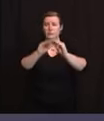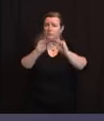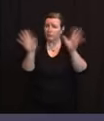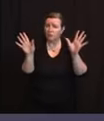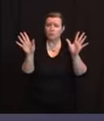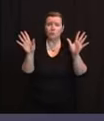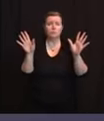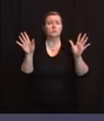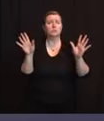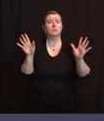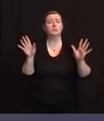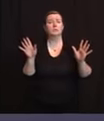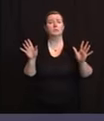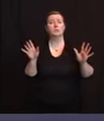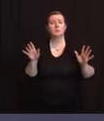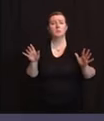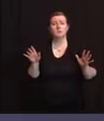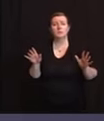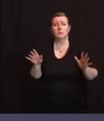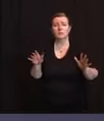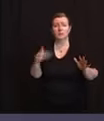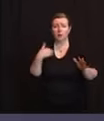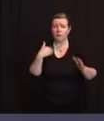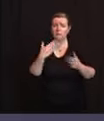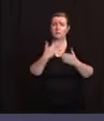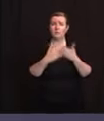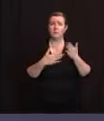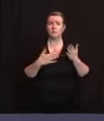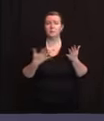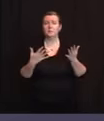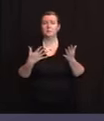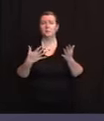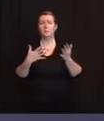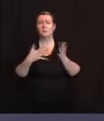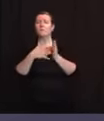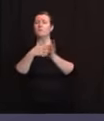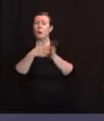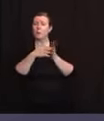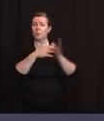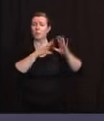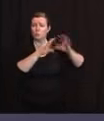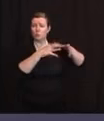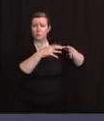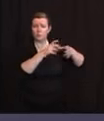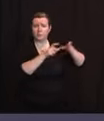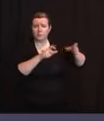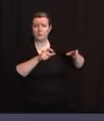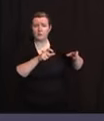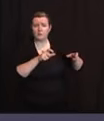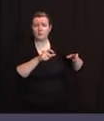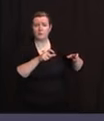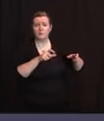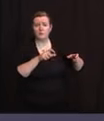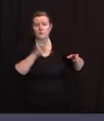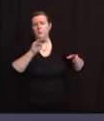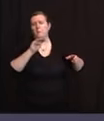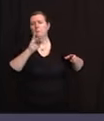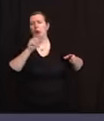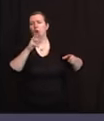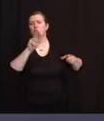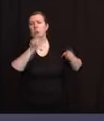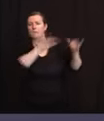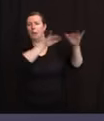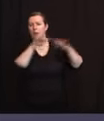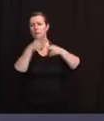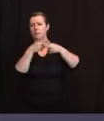our sort of vulnerable populations, migrant seasonal workers are high on that list. So this is something that we are concerned about,